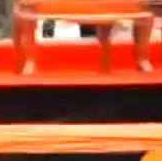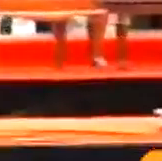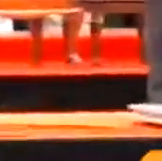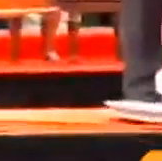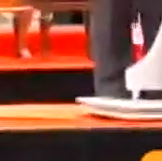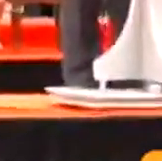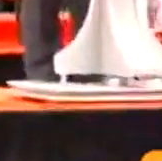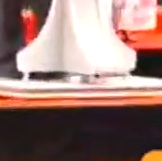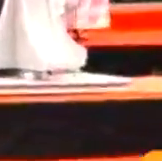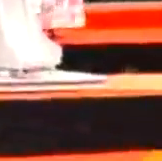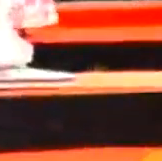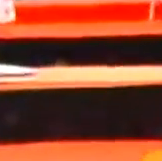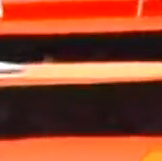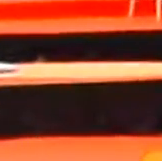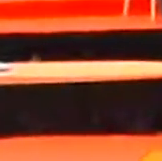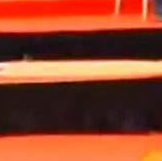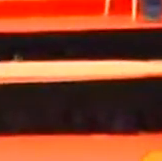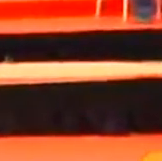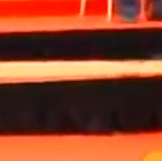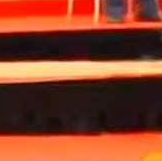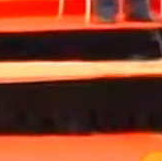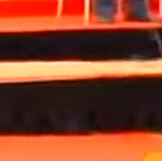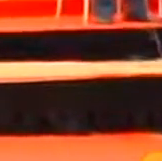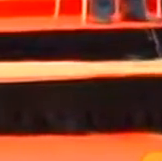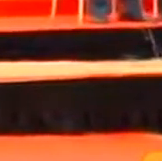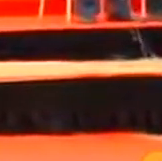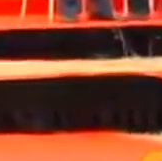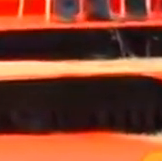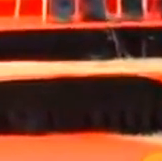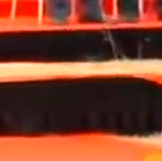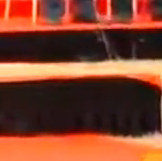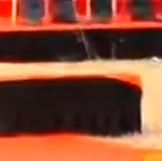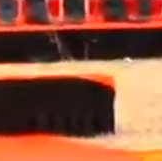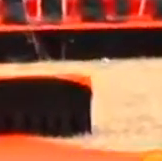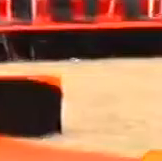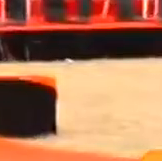Kenya, Dr. William Samoei Ruto, to come and say something.